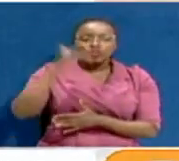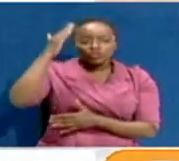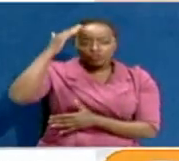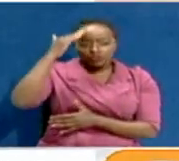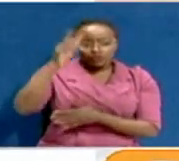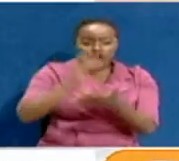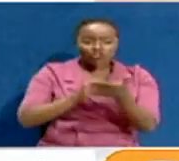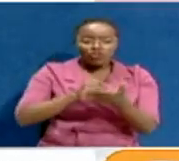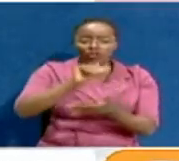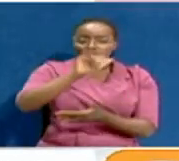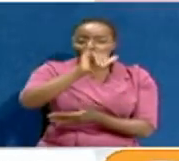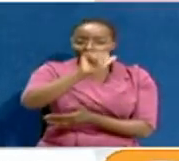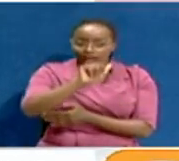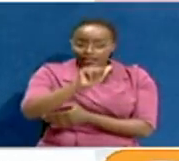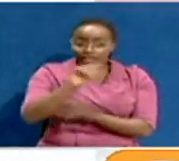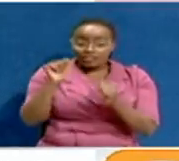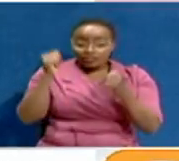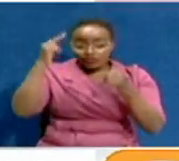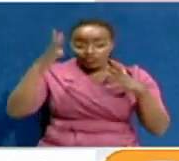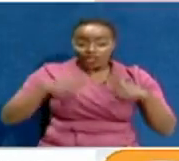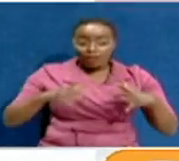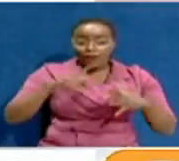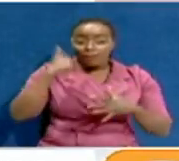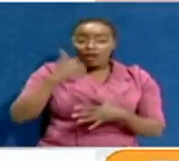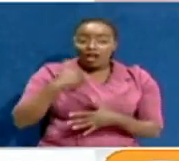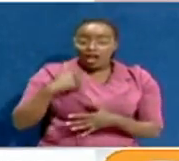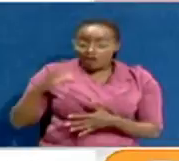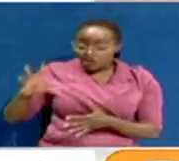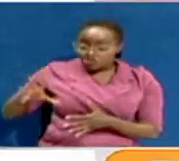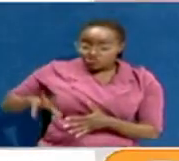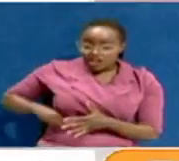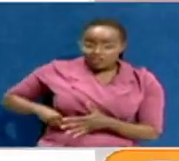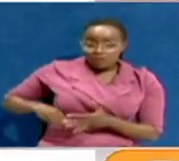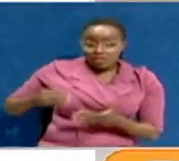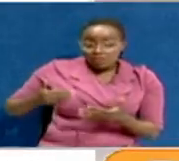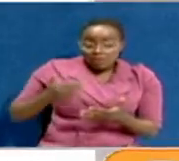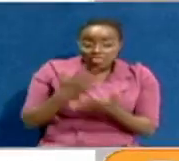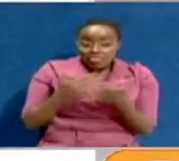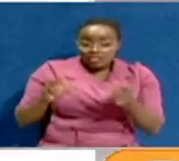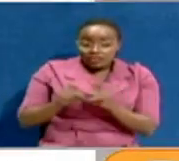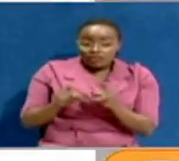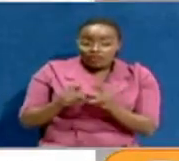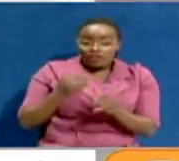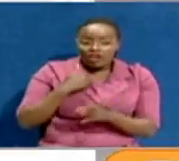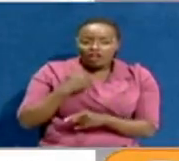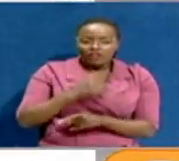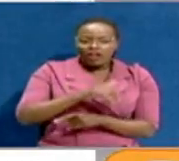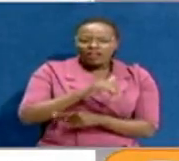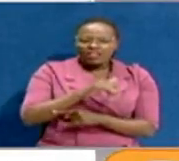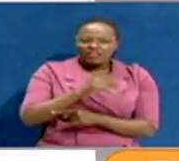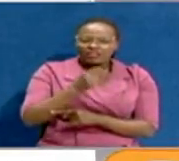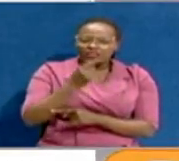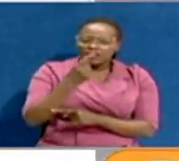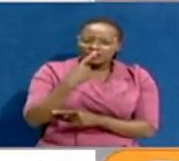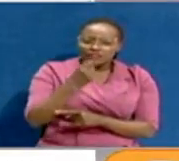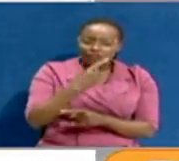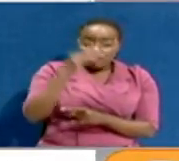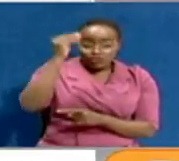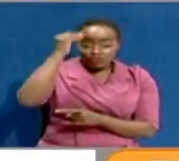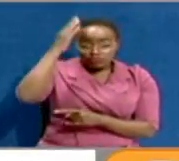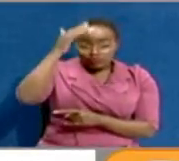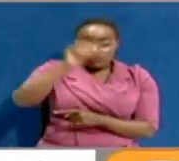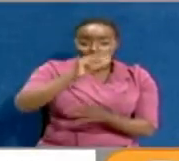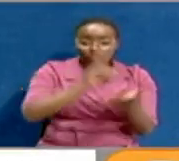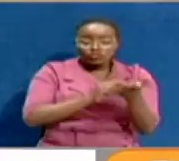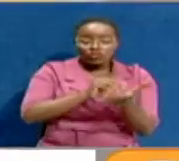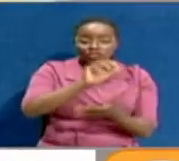Dr. Aya, is the vaccine safe for people who have had organ transplants or are on immunosuppressants? Please note that question, Dr.